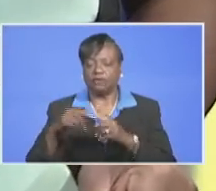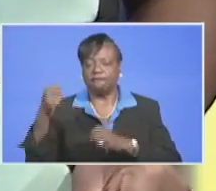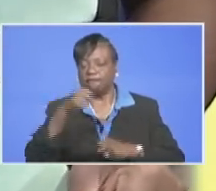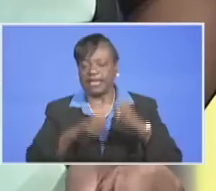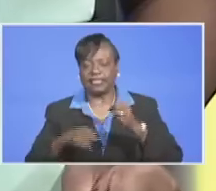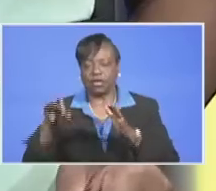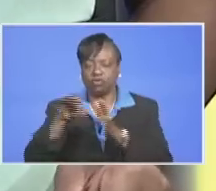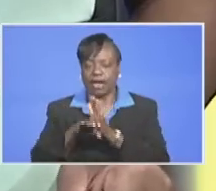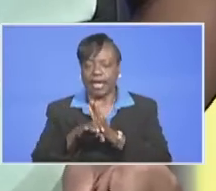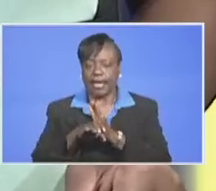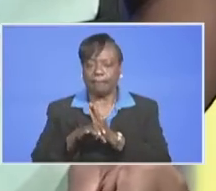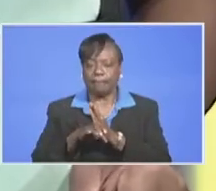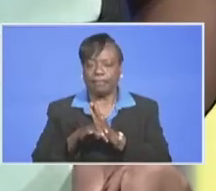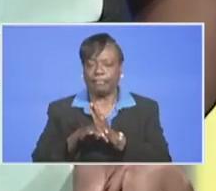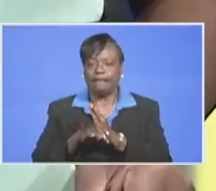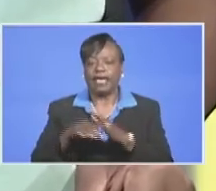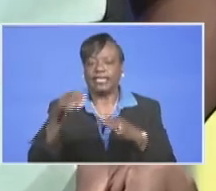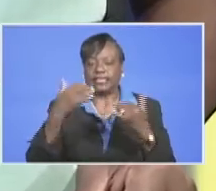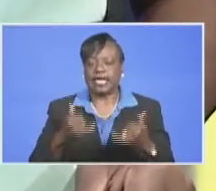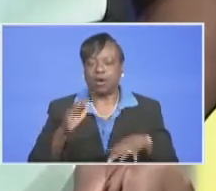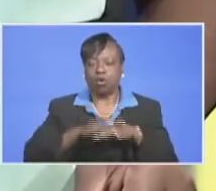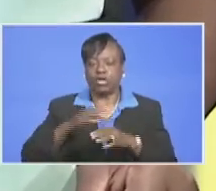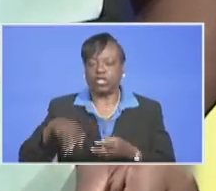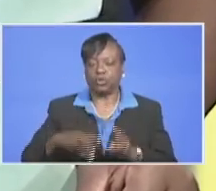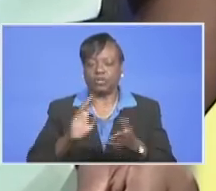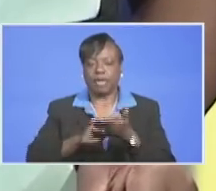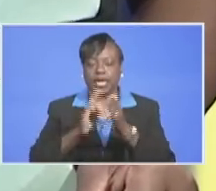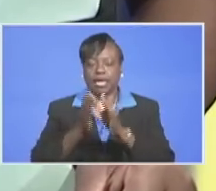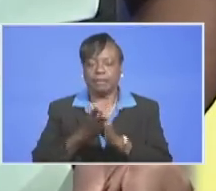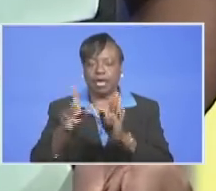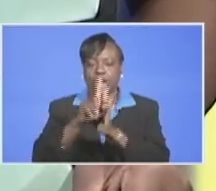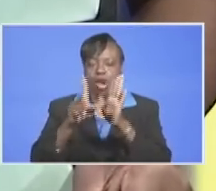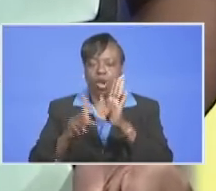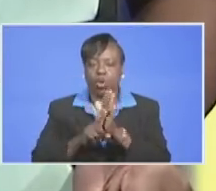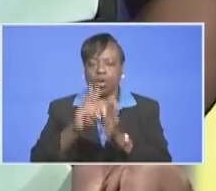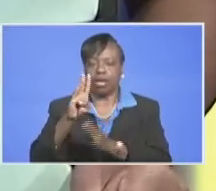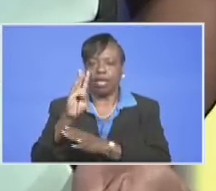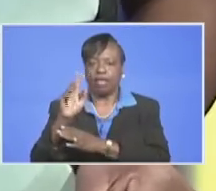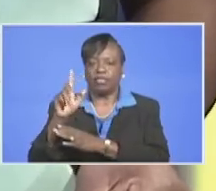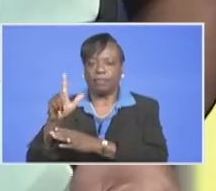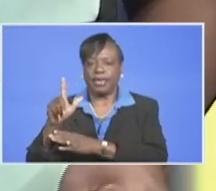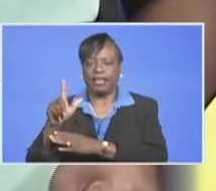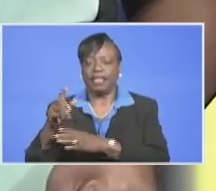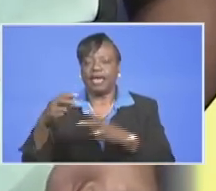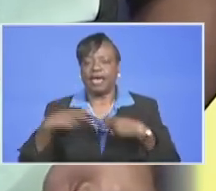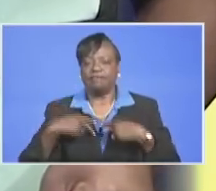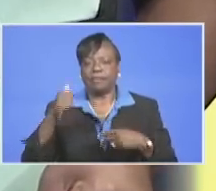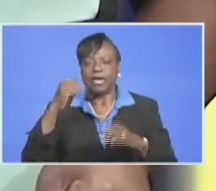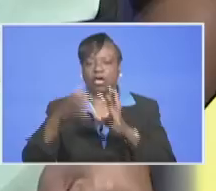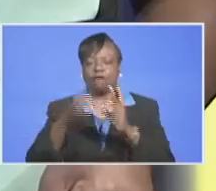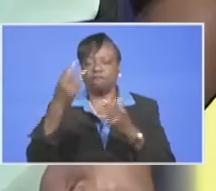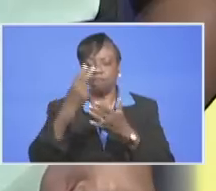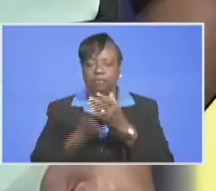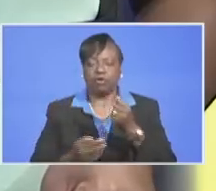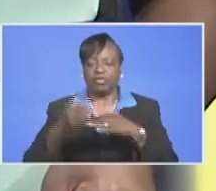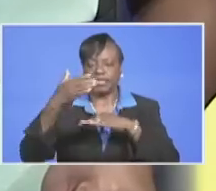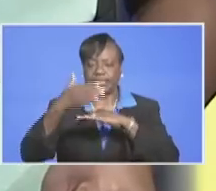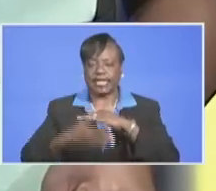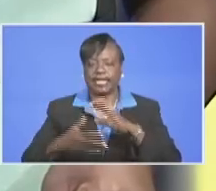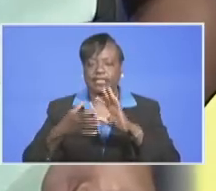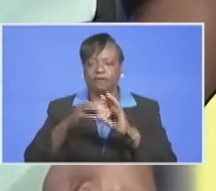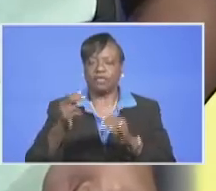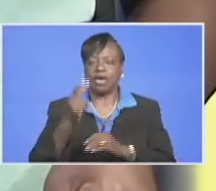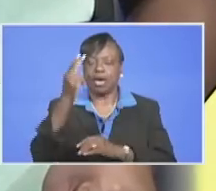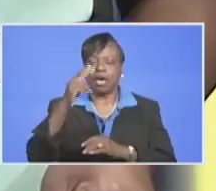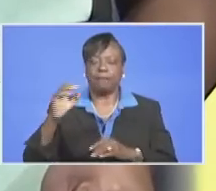its way through the Senate and is on its way to becoming law. The bill has received the backing of both sides of the upper chamber. And as Betty Thompson tells us,